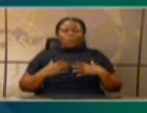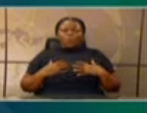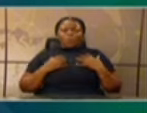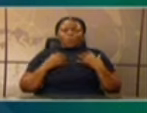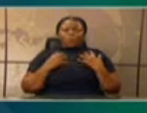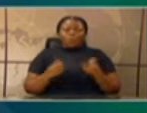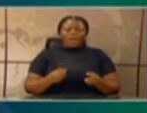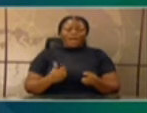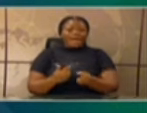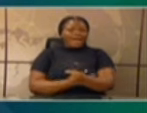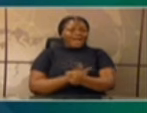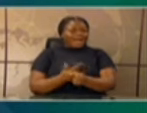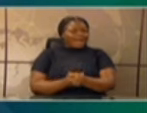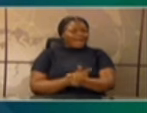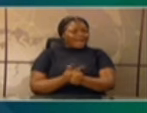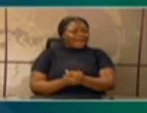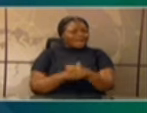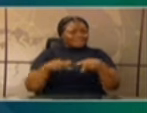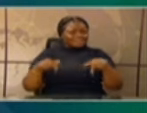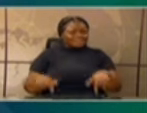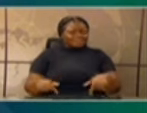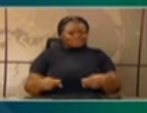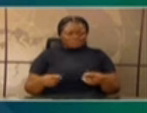Ghana, Akwendo was saying, N.A.O.